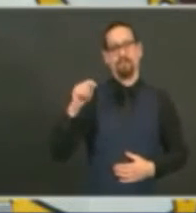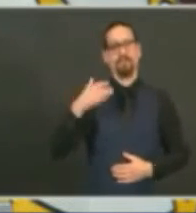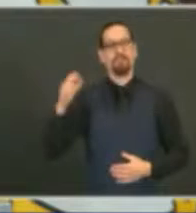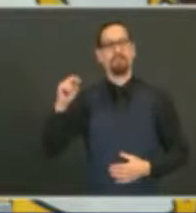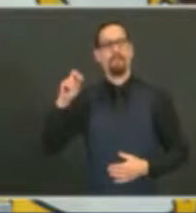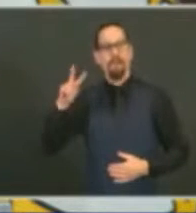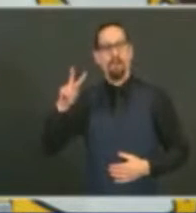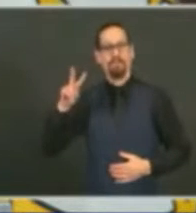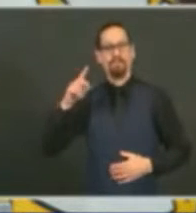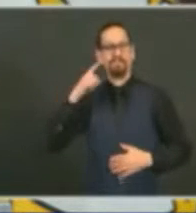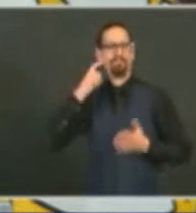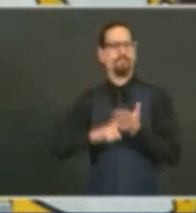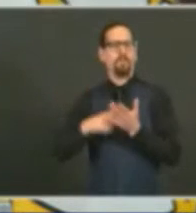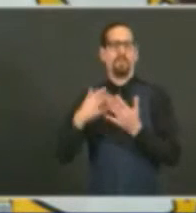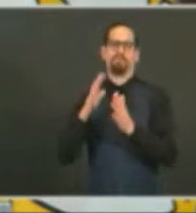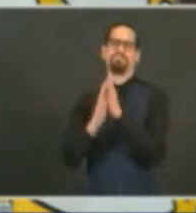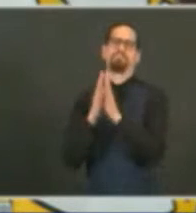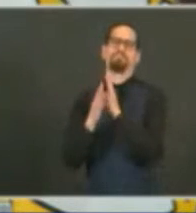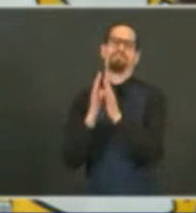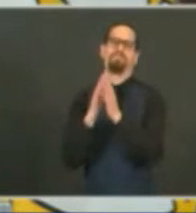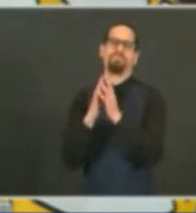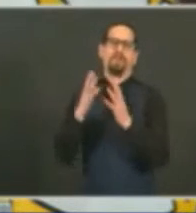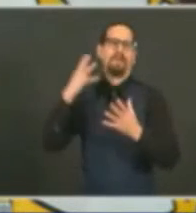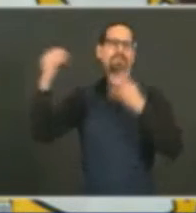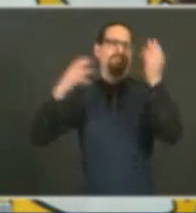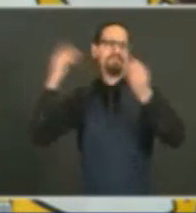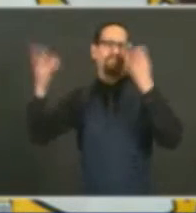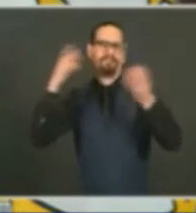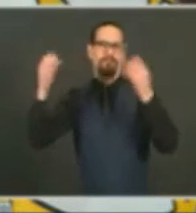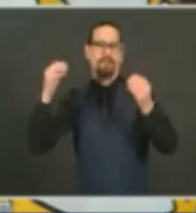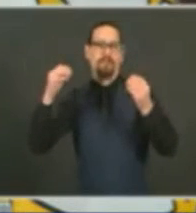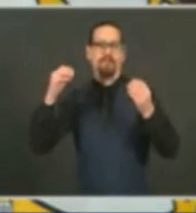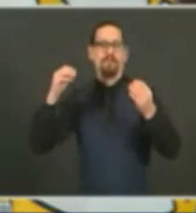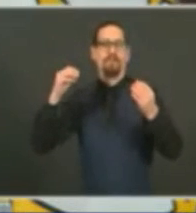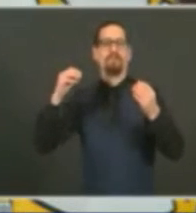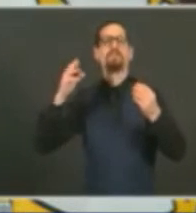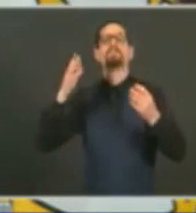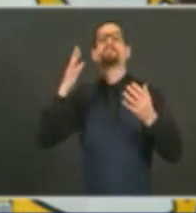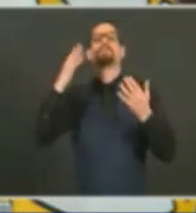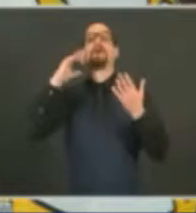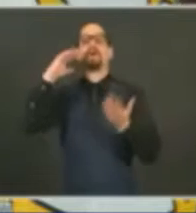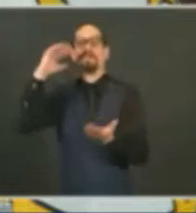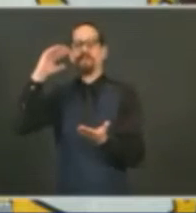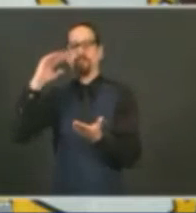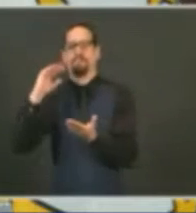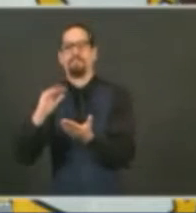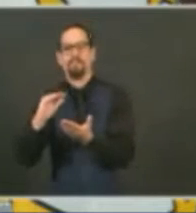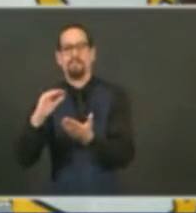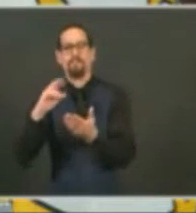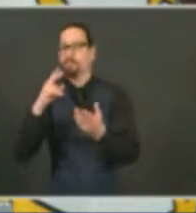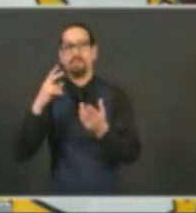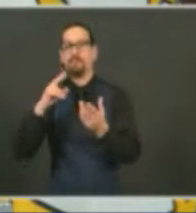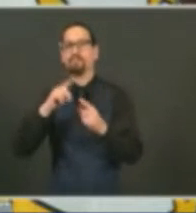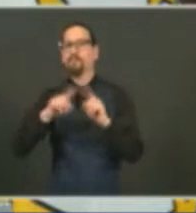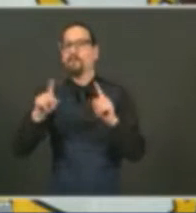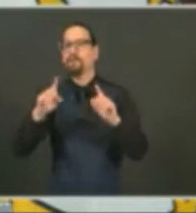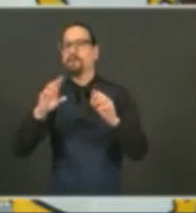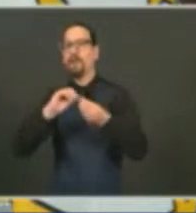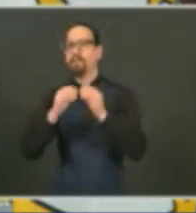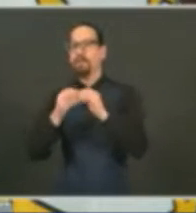mobility. And then a week or two later, we saw upticks in COVID cases. So